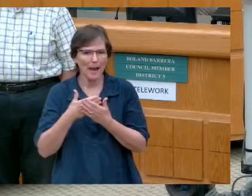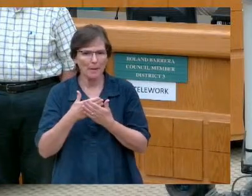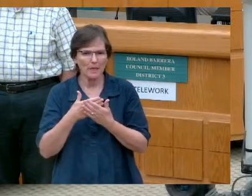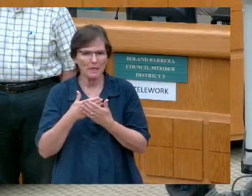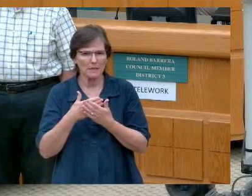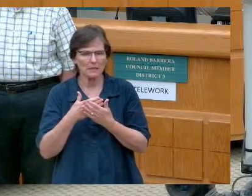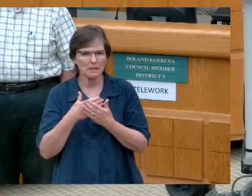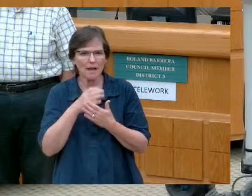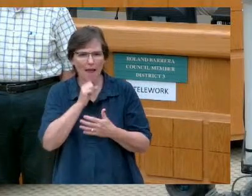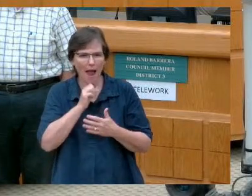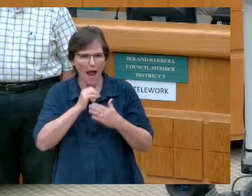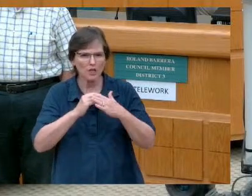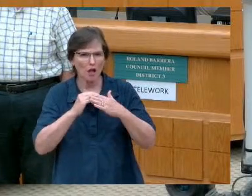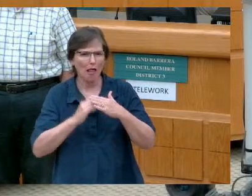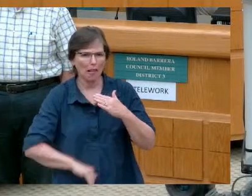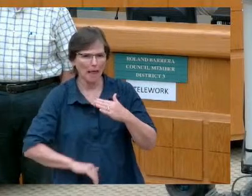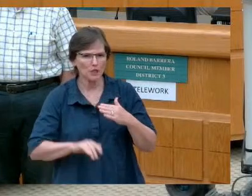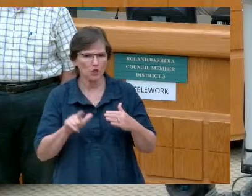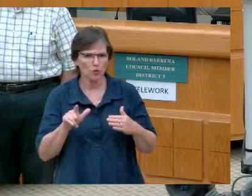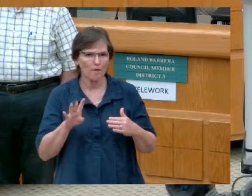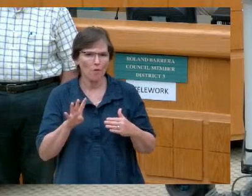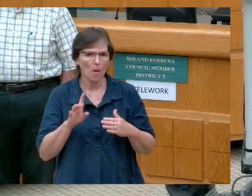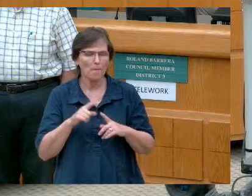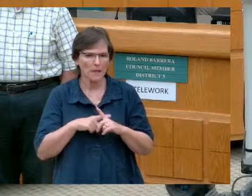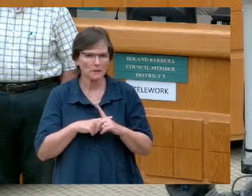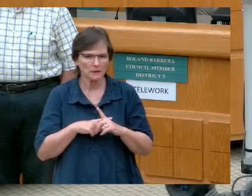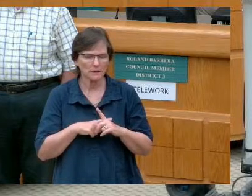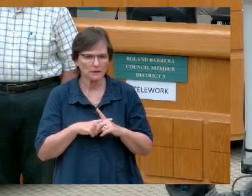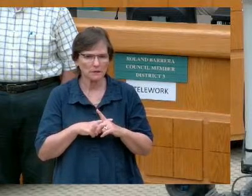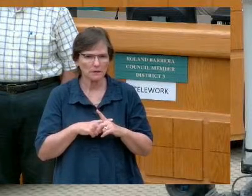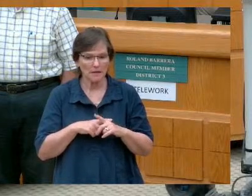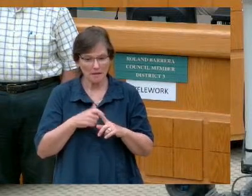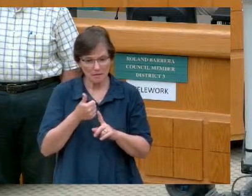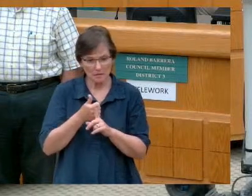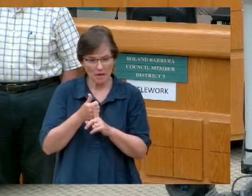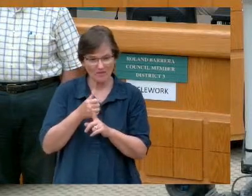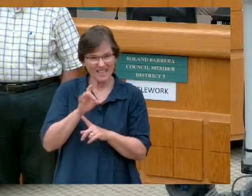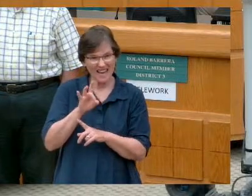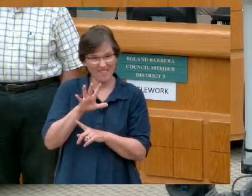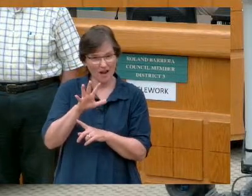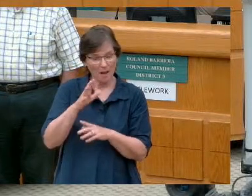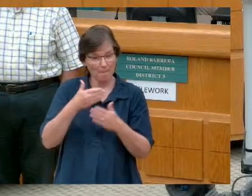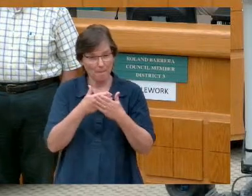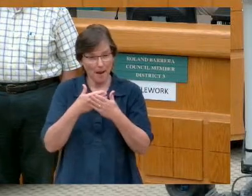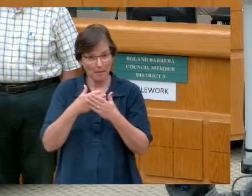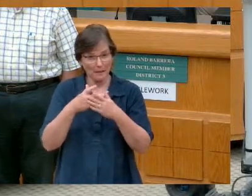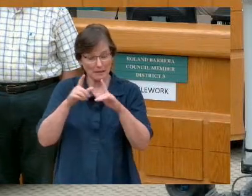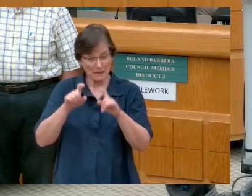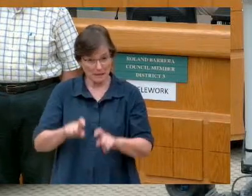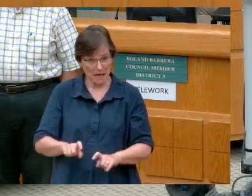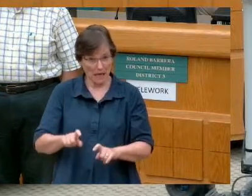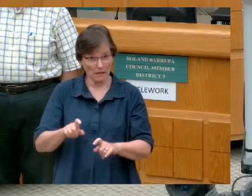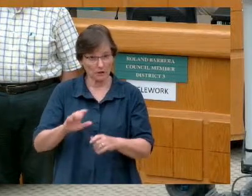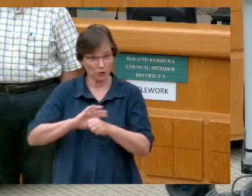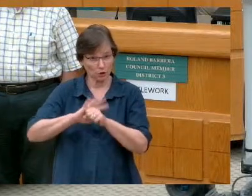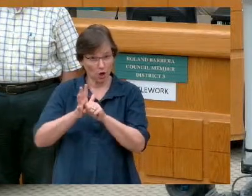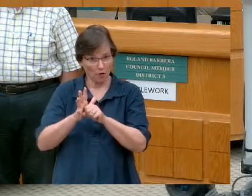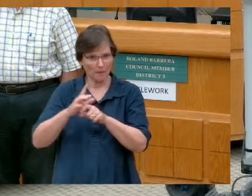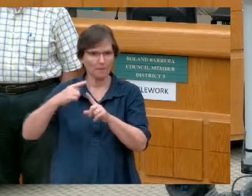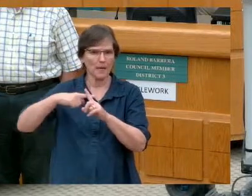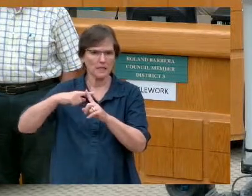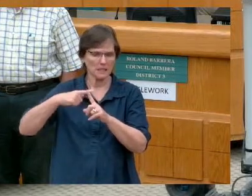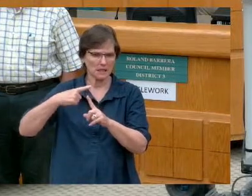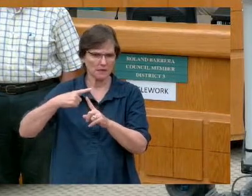24 months, so 1-year-olds basically, that had tested positive for COVID-19. Since that time, I think that was July 13th when